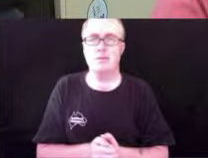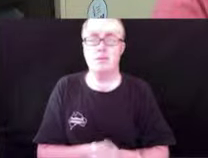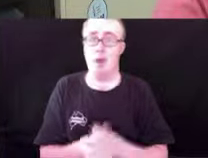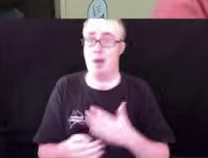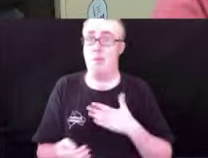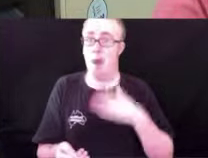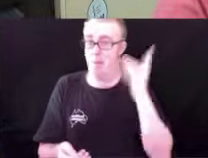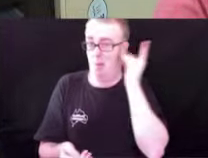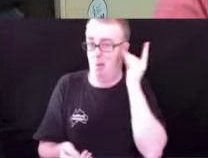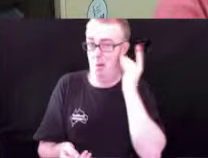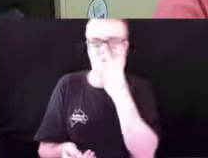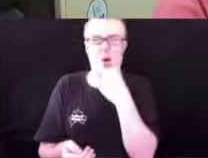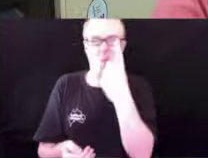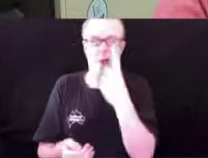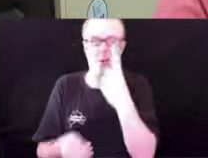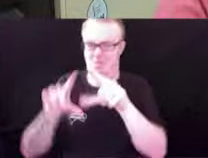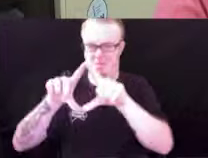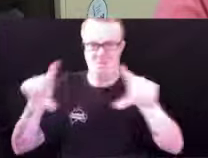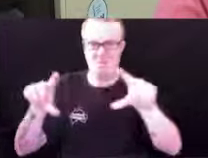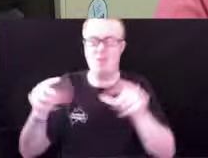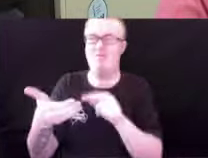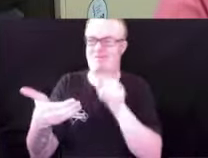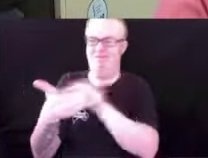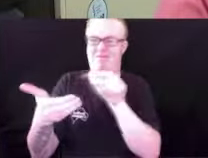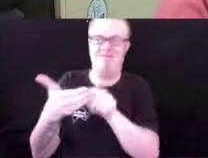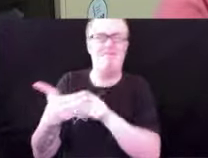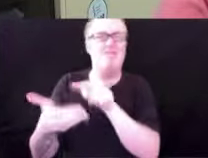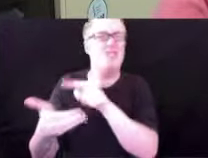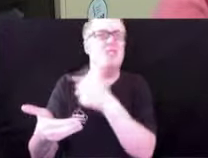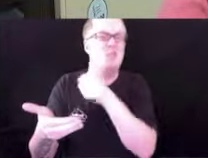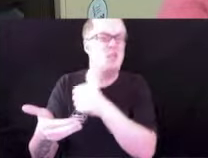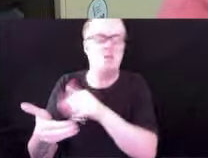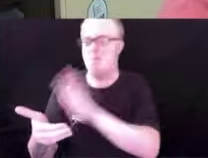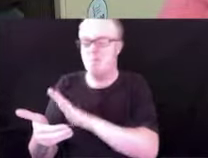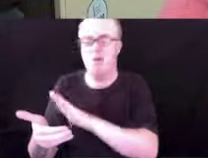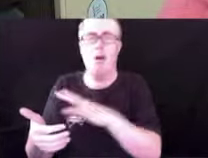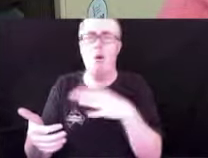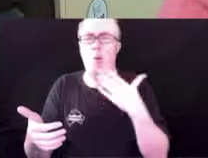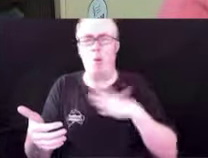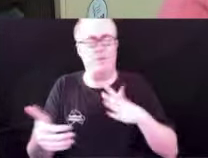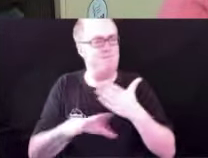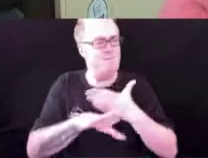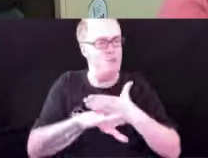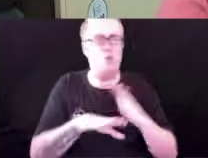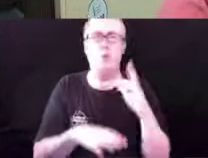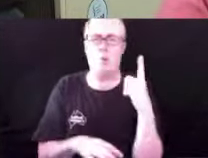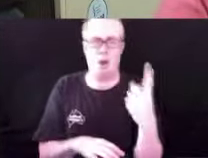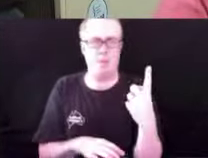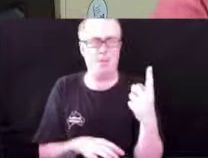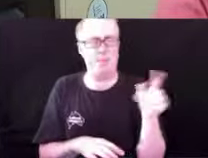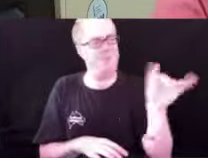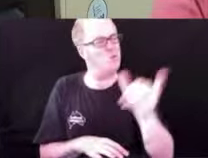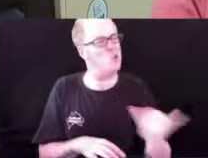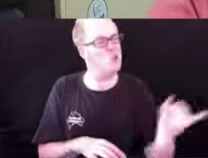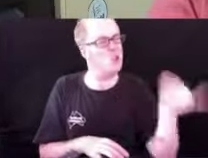came to have to replace my mobile phone from one of the push-button candy